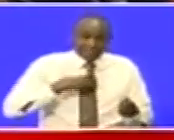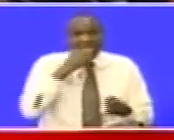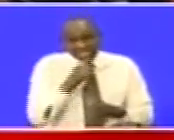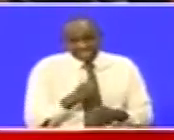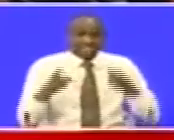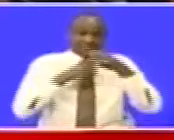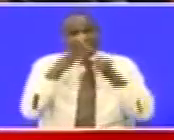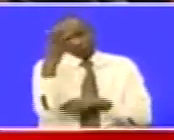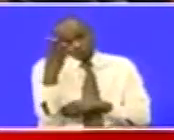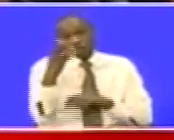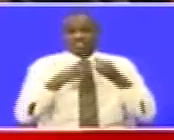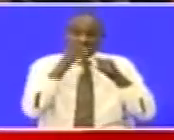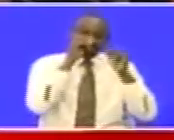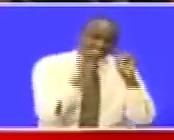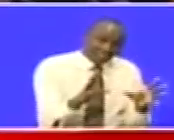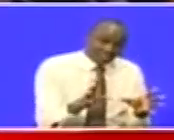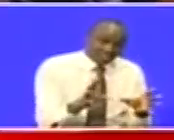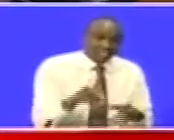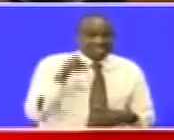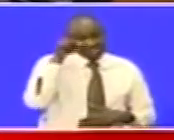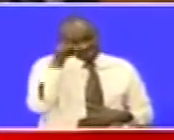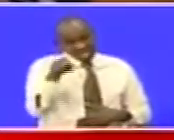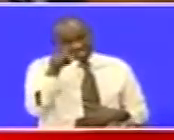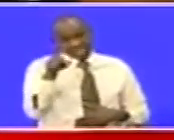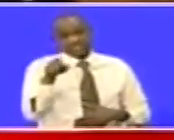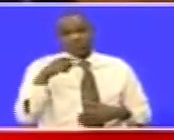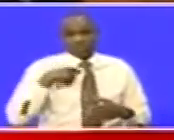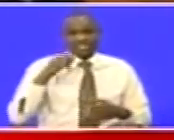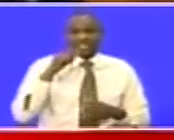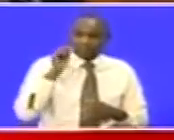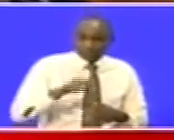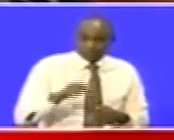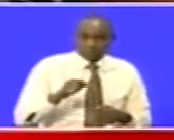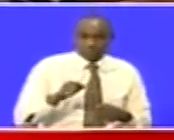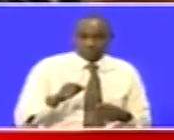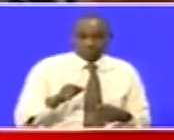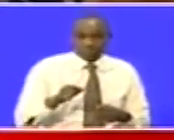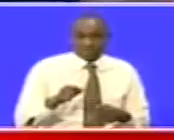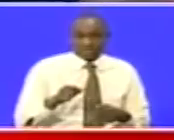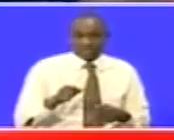is 74, not 70, the damages in my submission will be